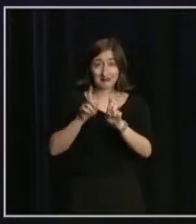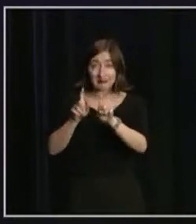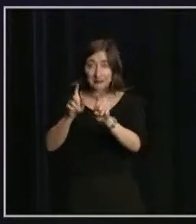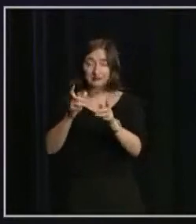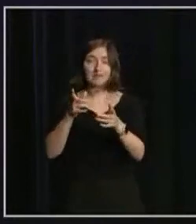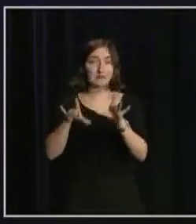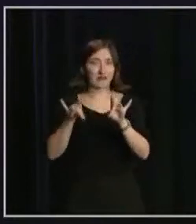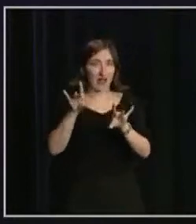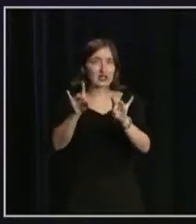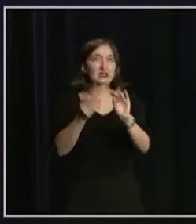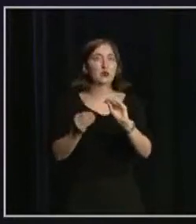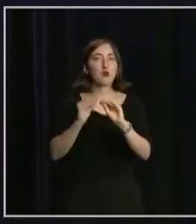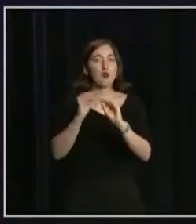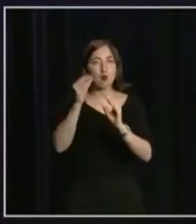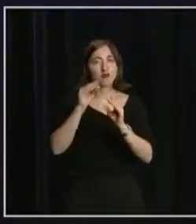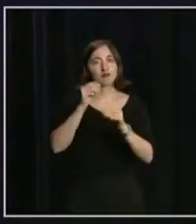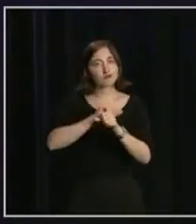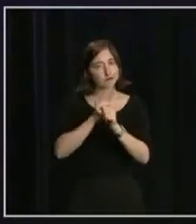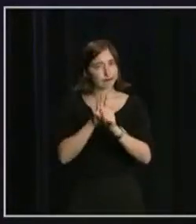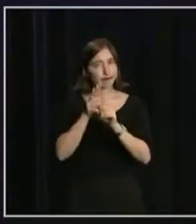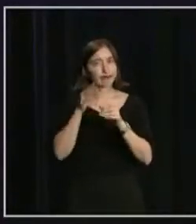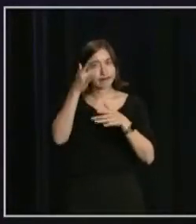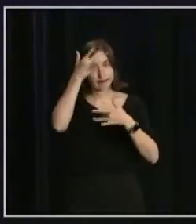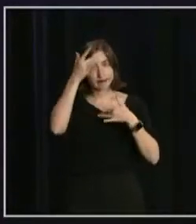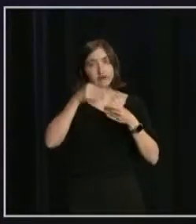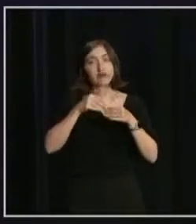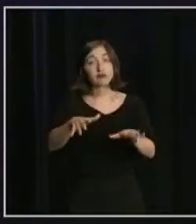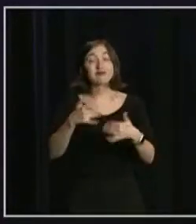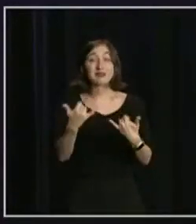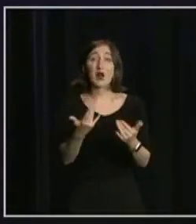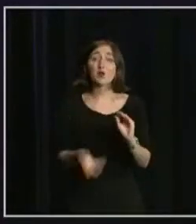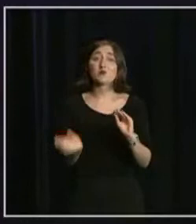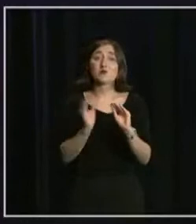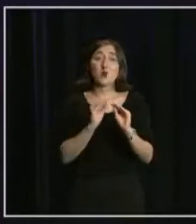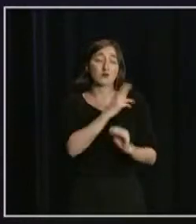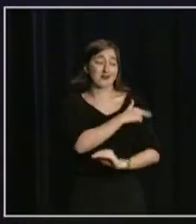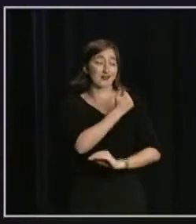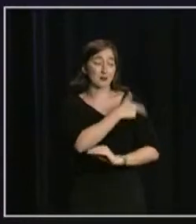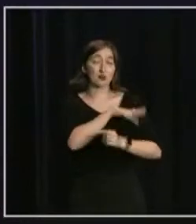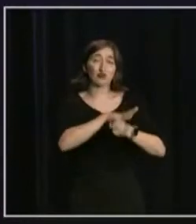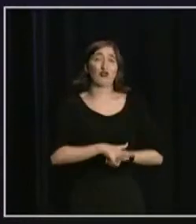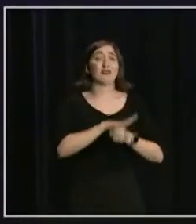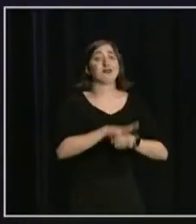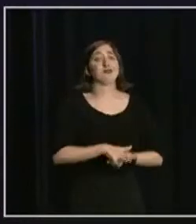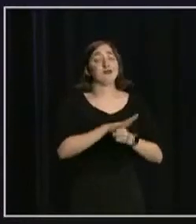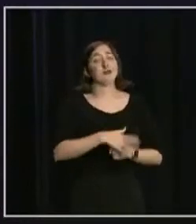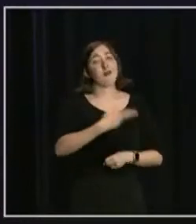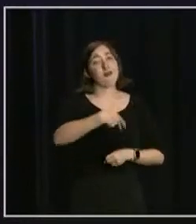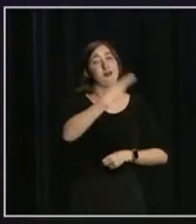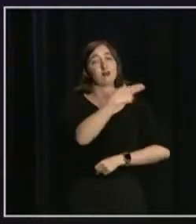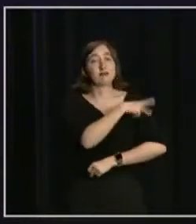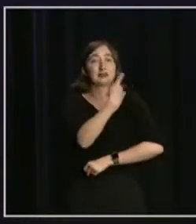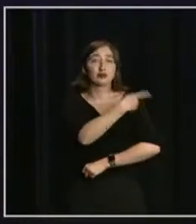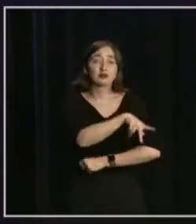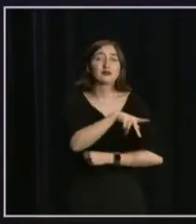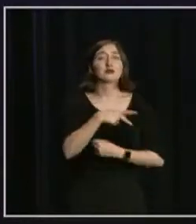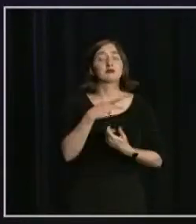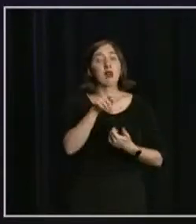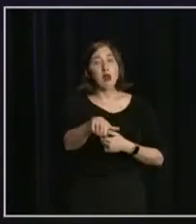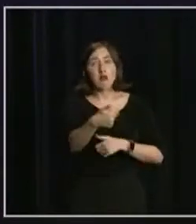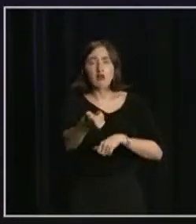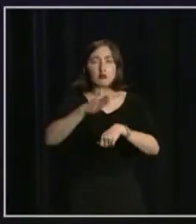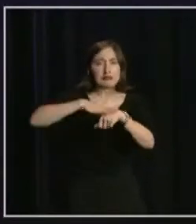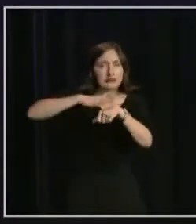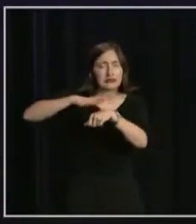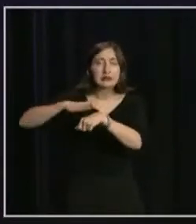in balance. These factors, combined with the higher stress score in our hospital system and the other indicators we're keeping a watch on in the region, means that